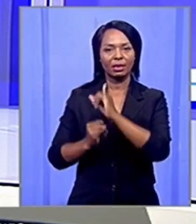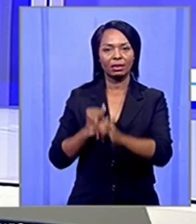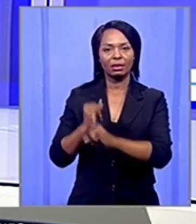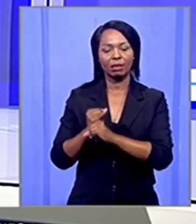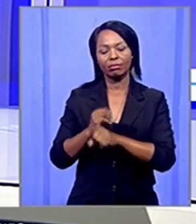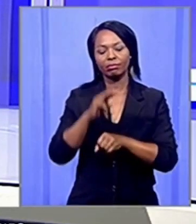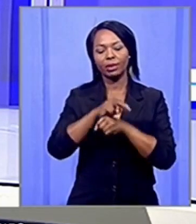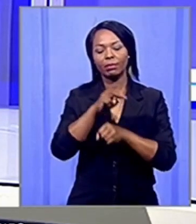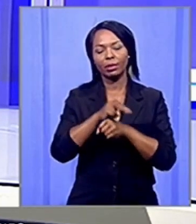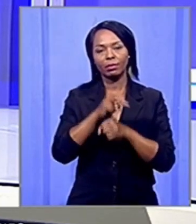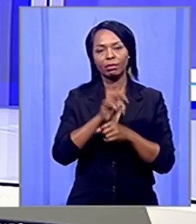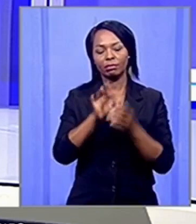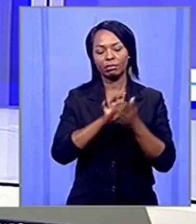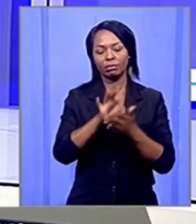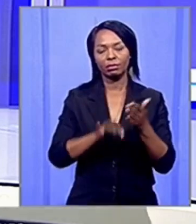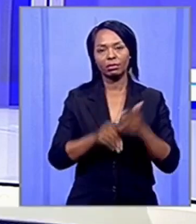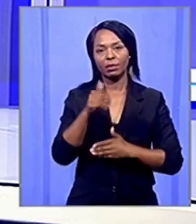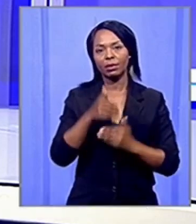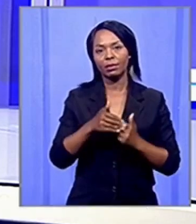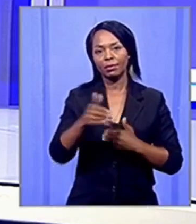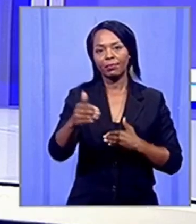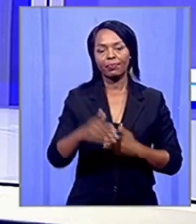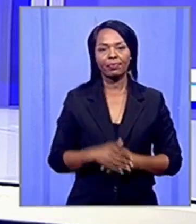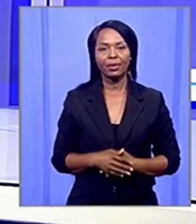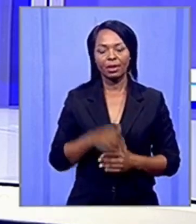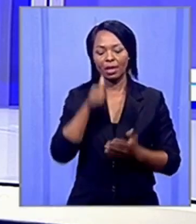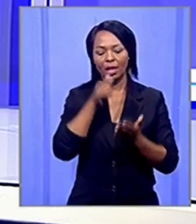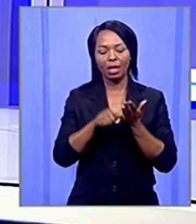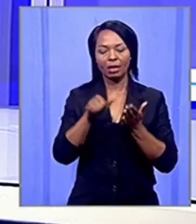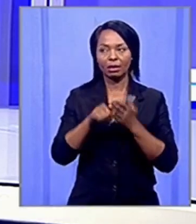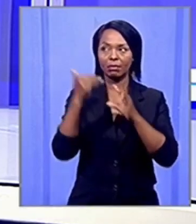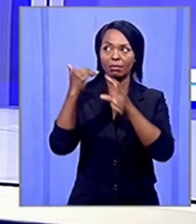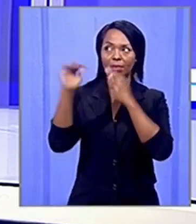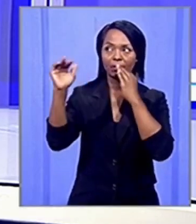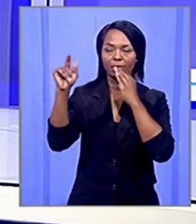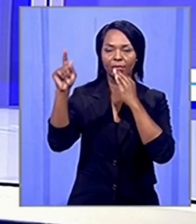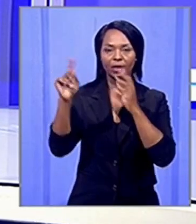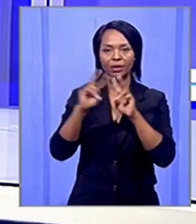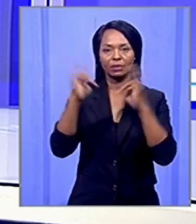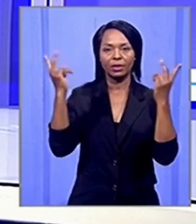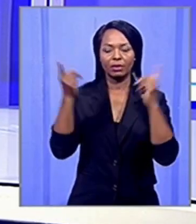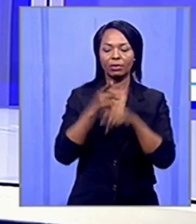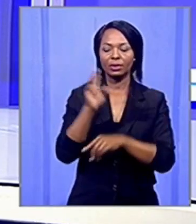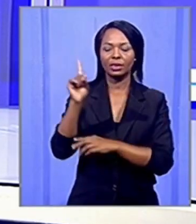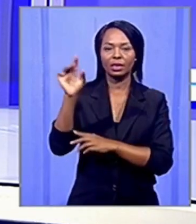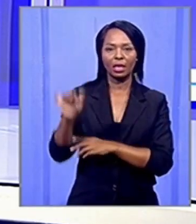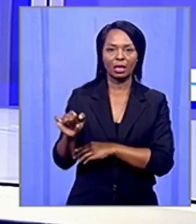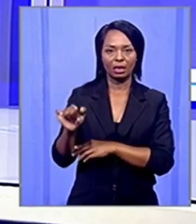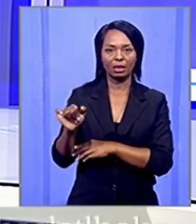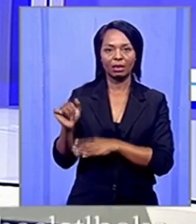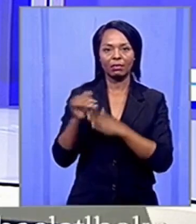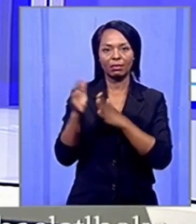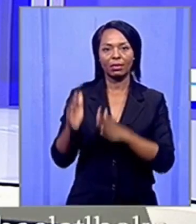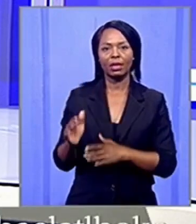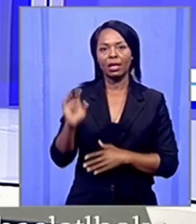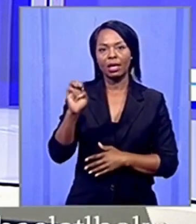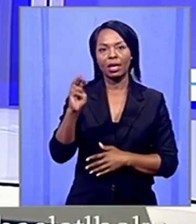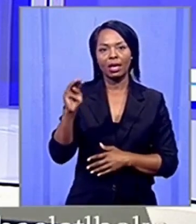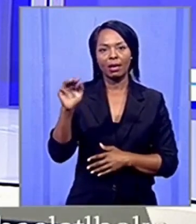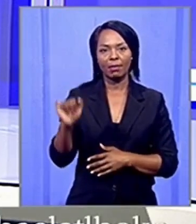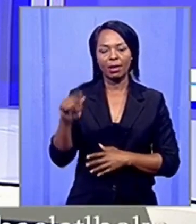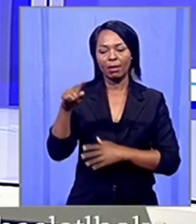ela tlhoko ditlhopho kakaretso tse di tlang. Lekwalo la bona le farologana le leo le kwadilweng ke mo palamente wa DA Emma Powell